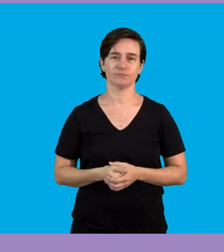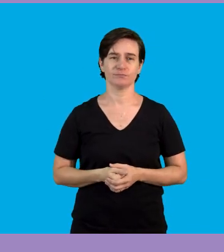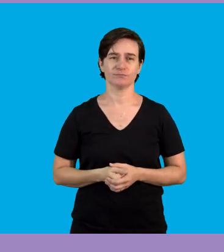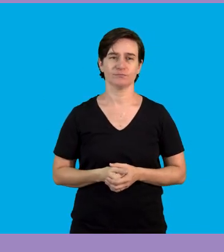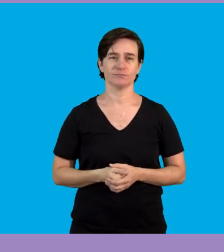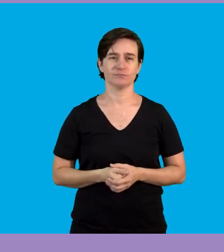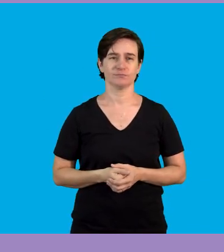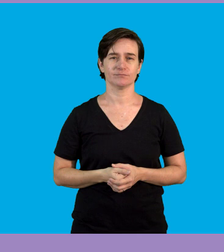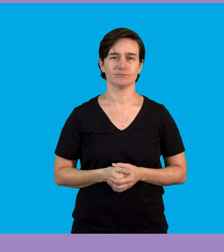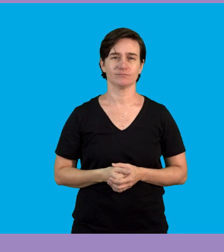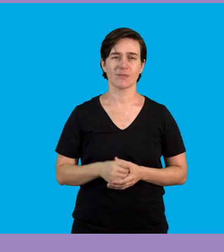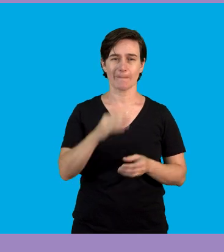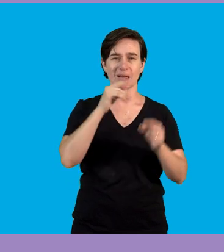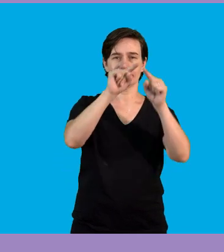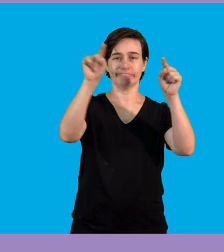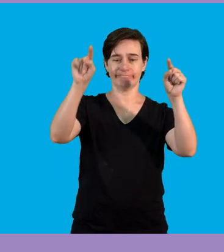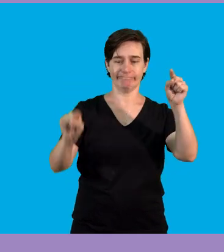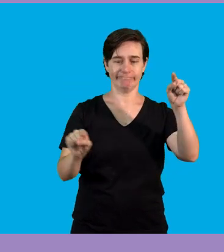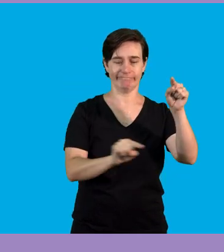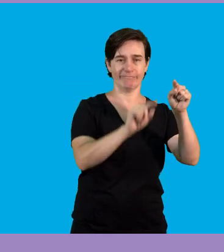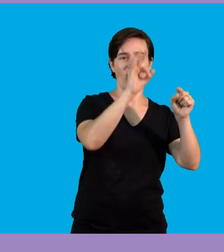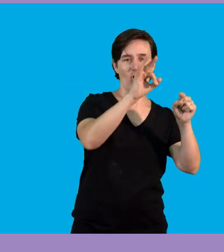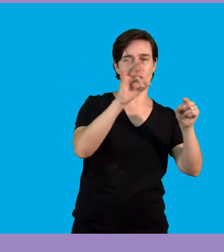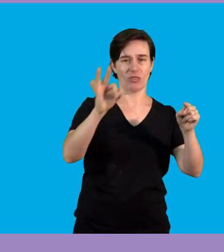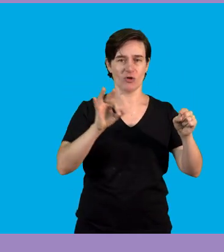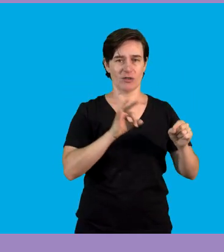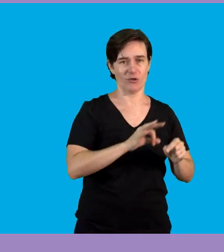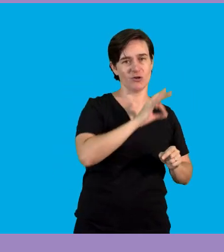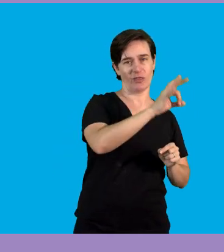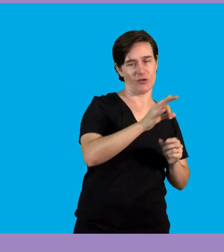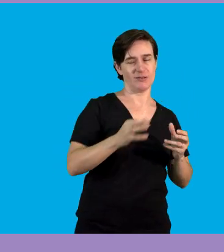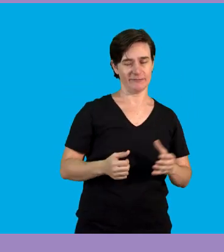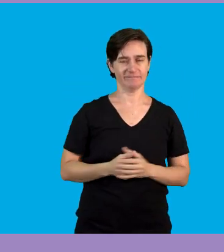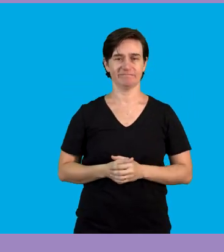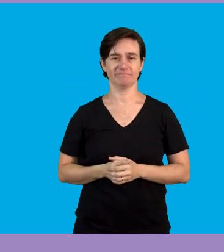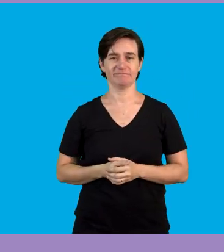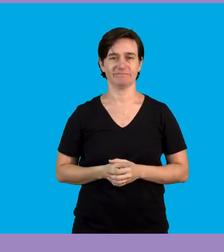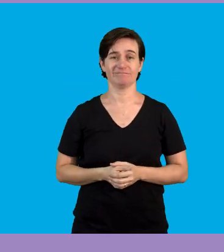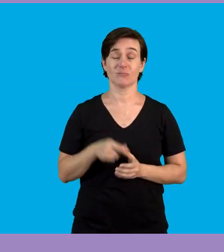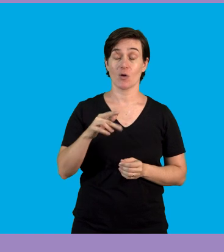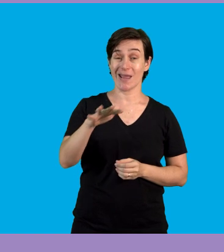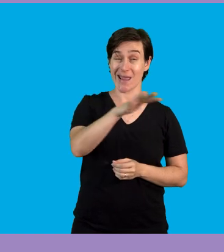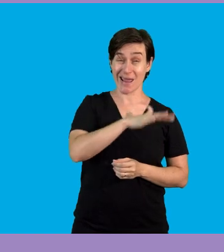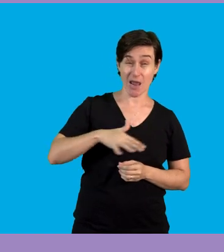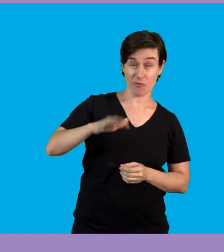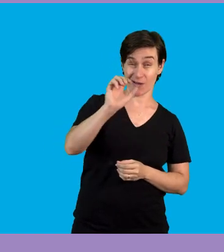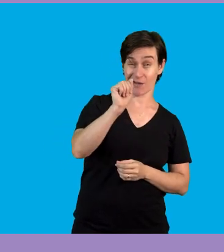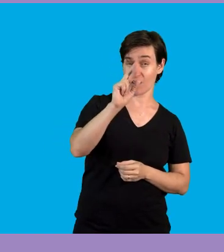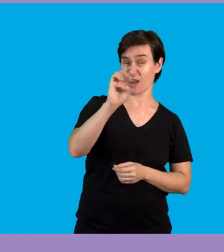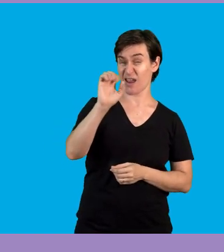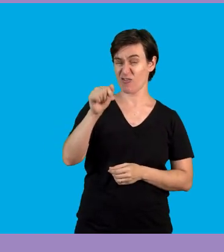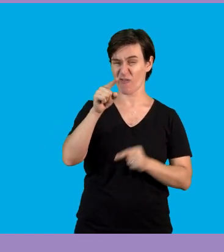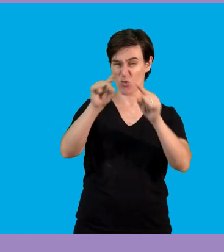that means that all of the sides are 13 centimeters as well. So again, the area of a